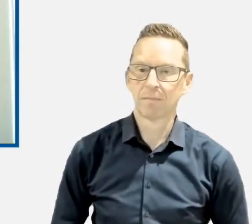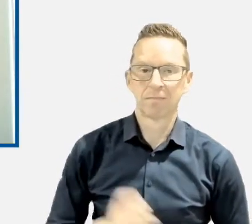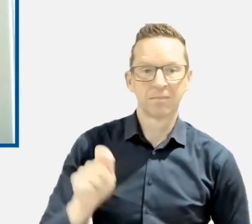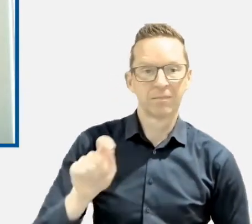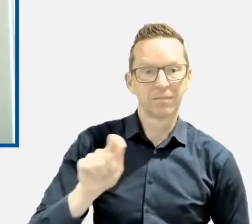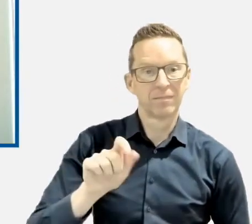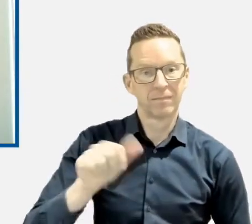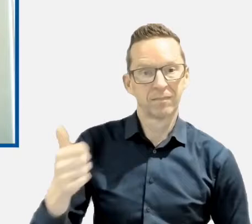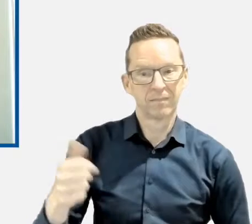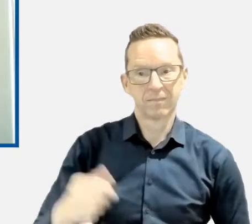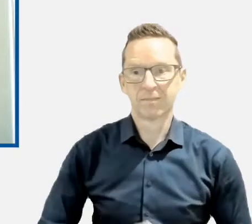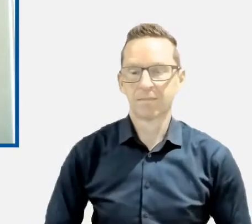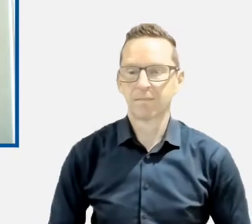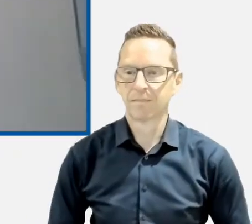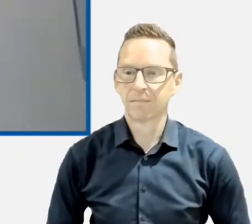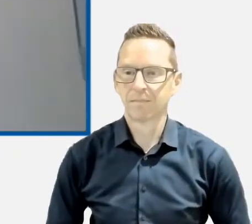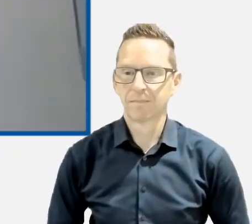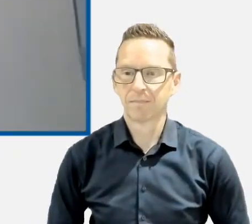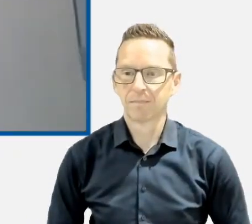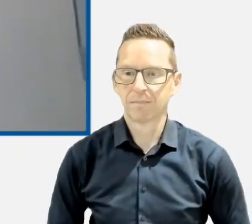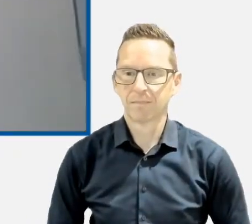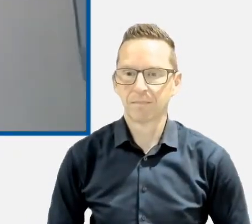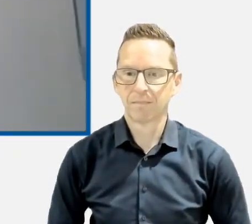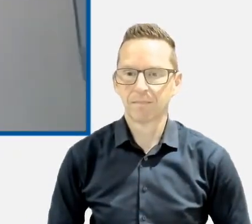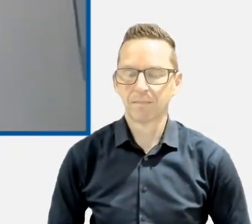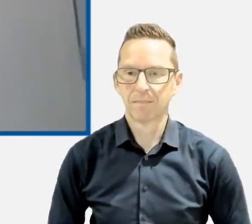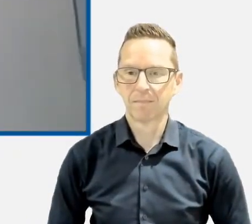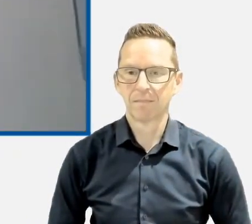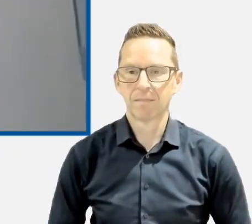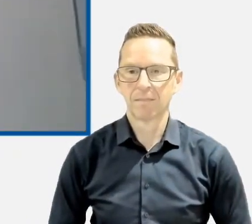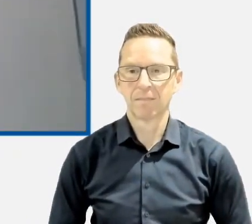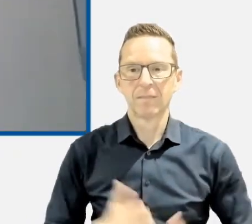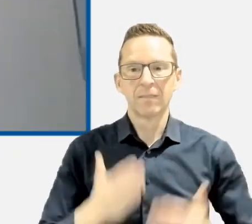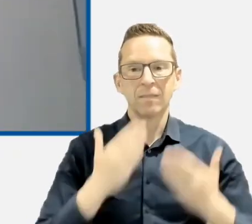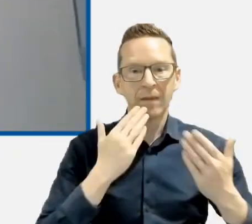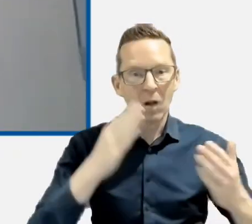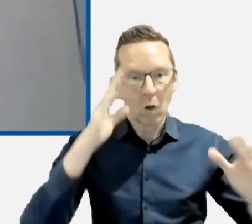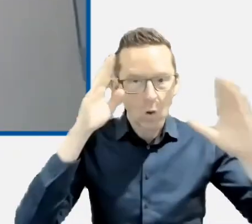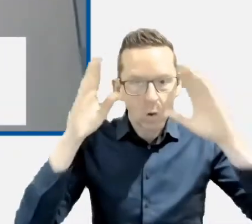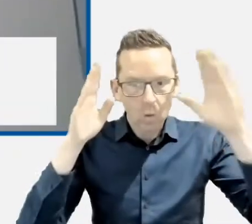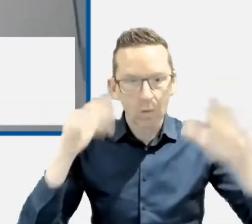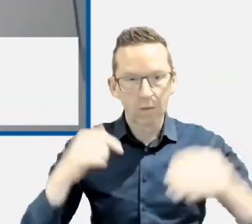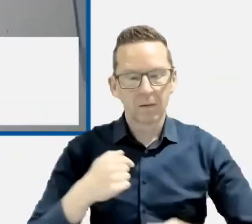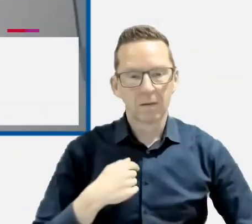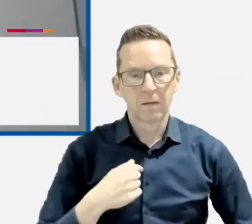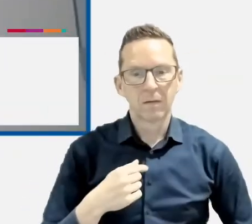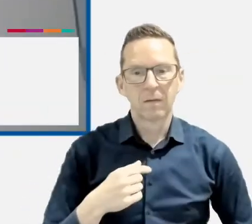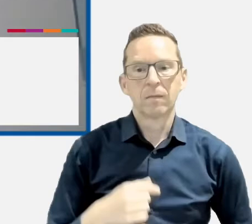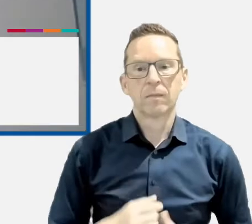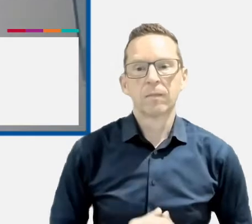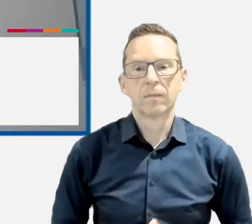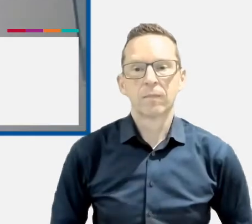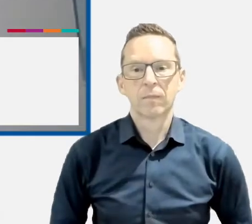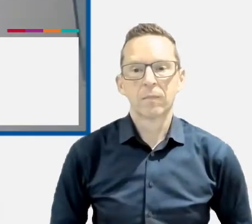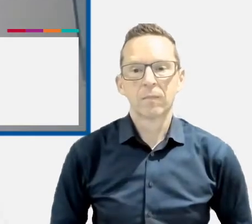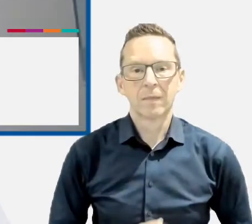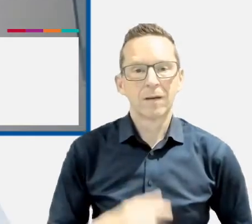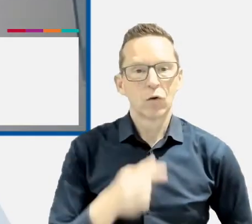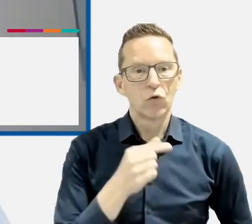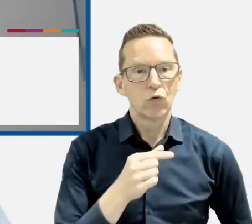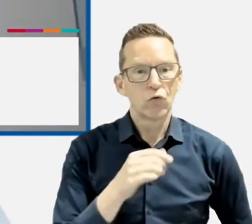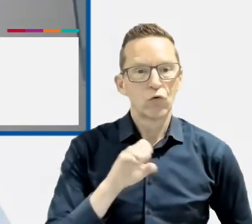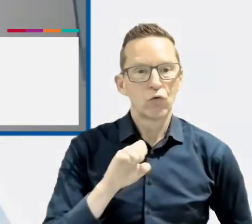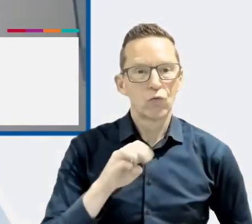Thank you, Chair, and good afternoon to everybody. My name's Gemma Connell. I'm the Regional Head of Office for OCHA, which is the UN Office